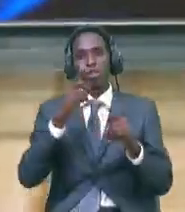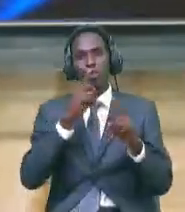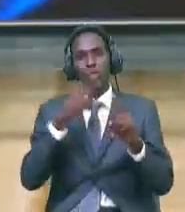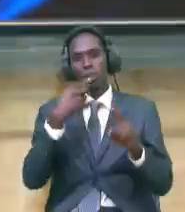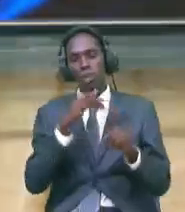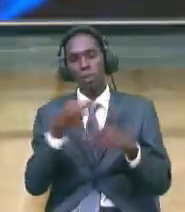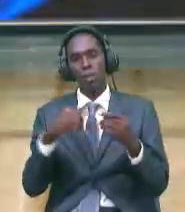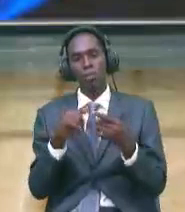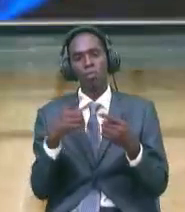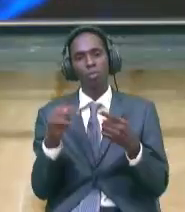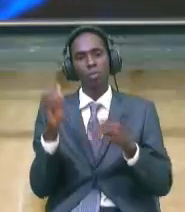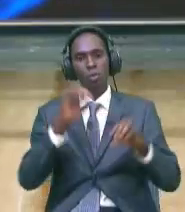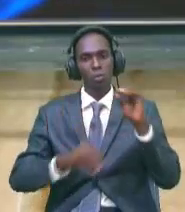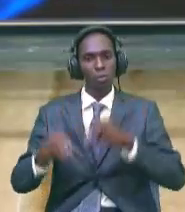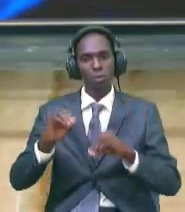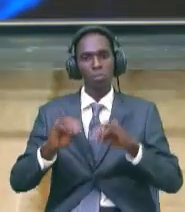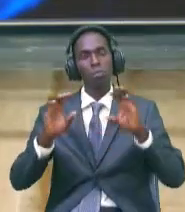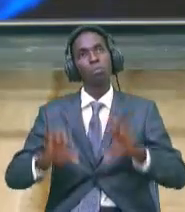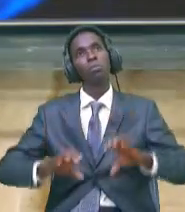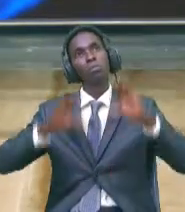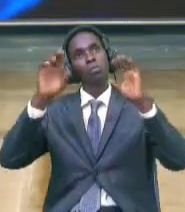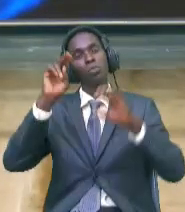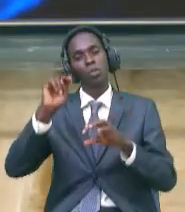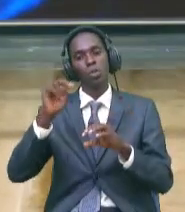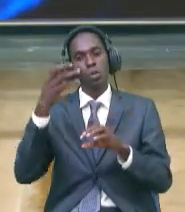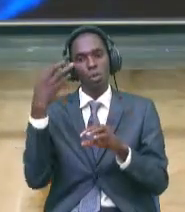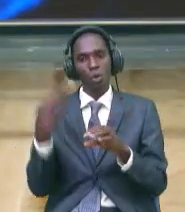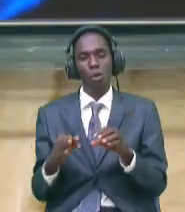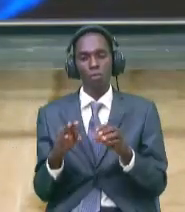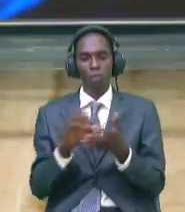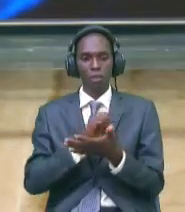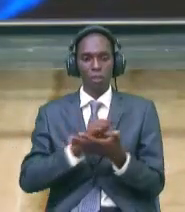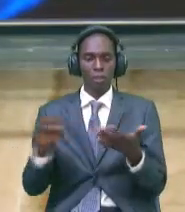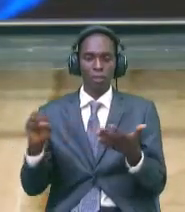the contribution of saints,